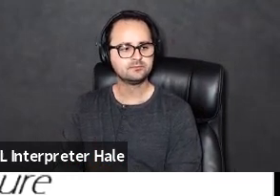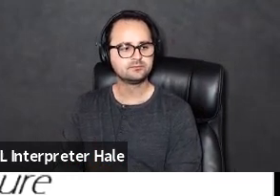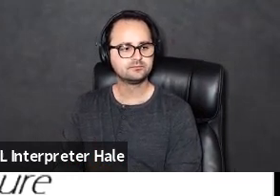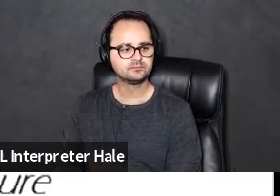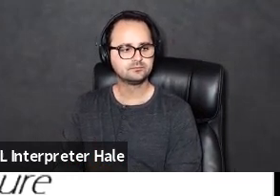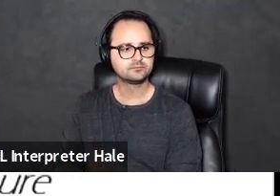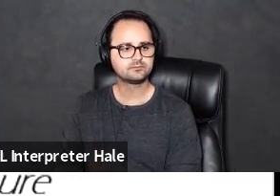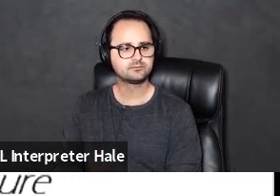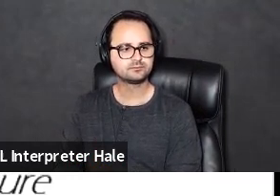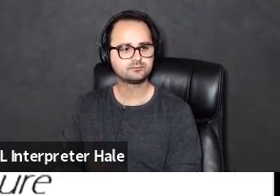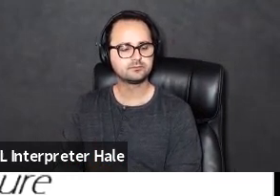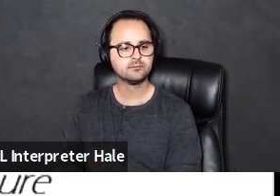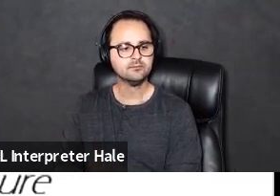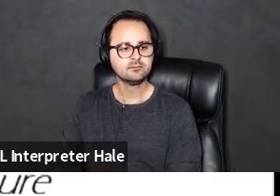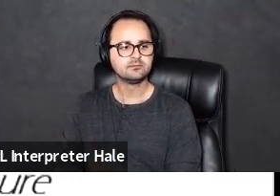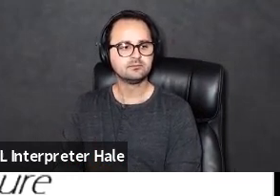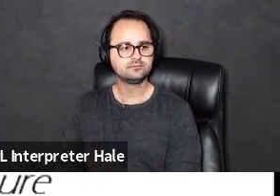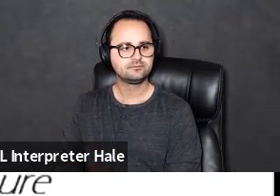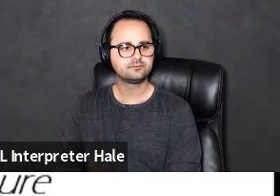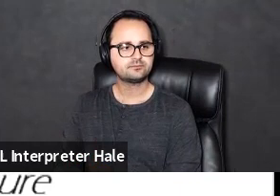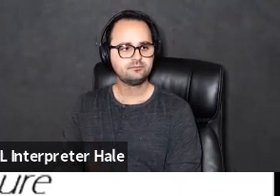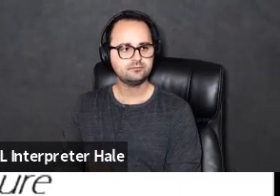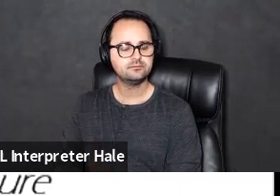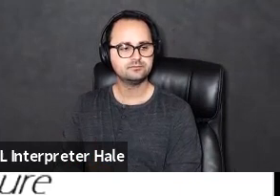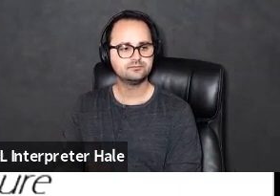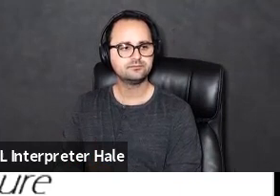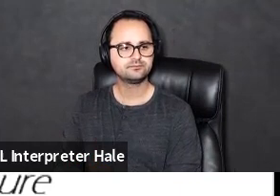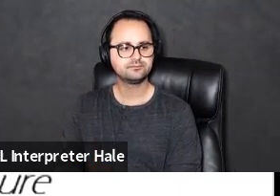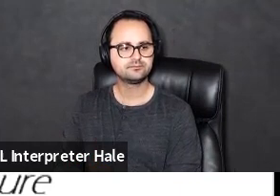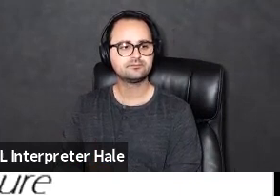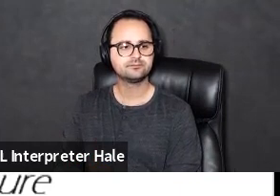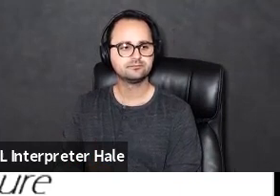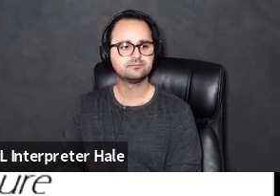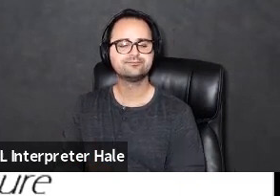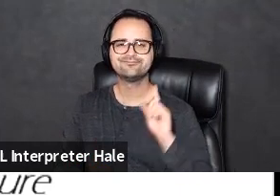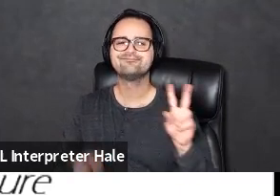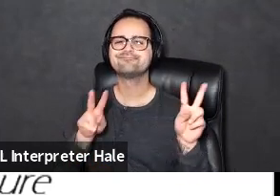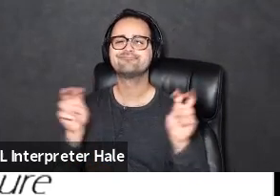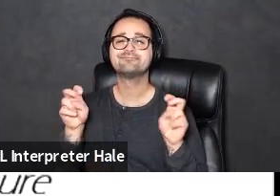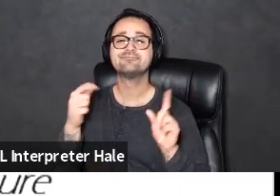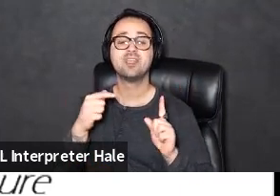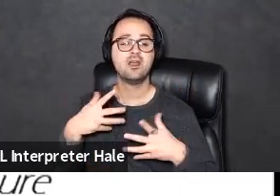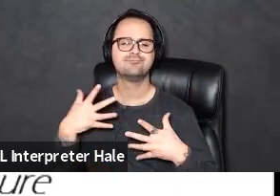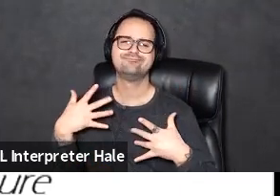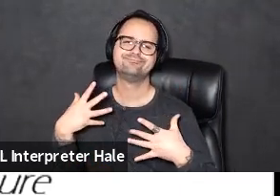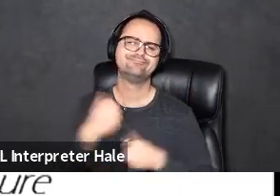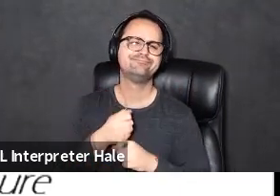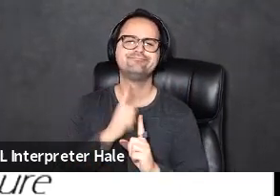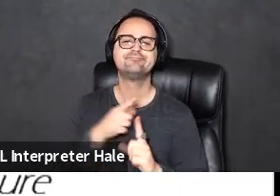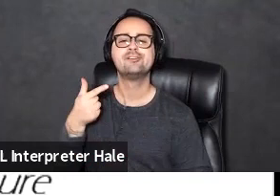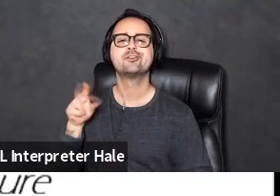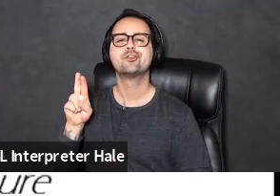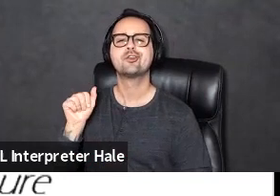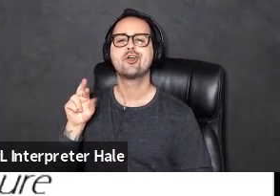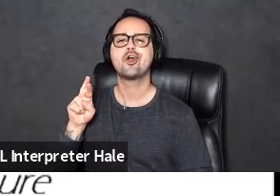alive and who we can trust to carry out our wishes. I think that sums up the idea of guardianship for